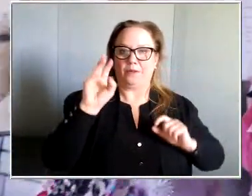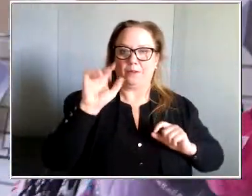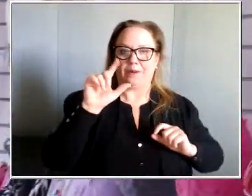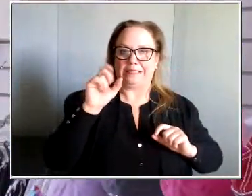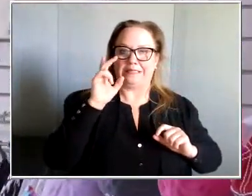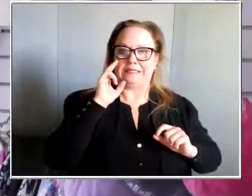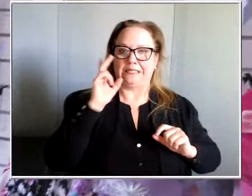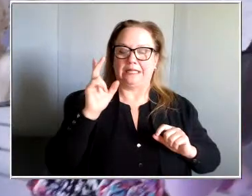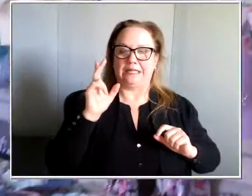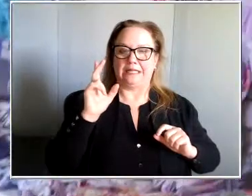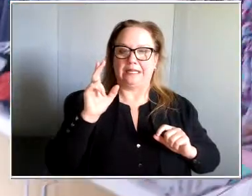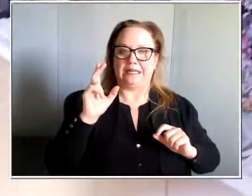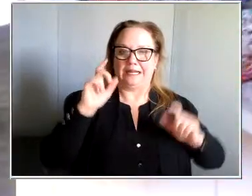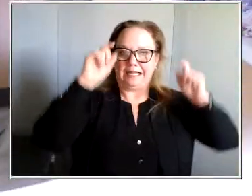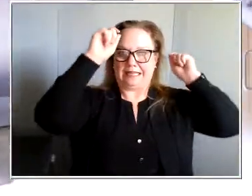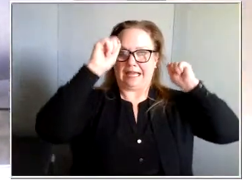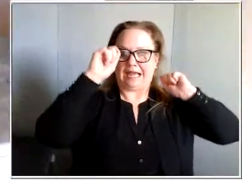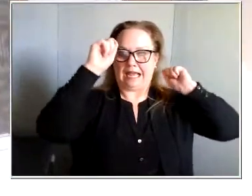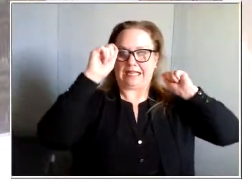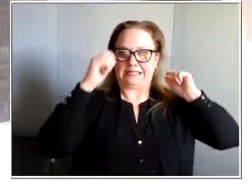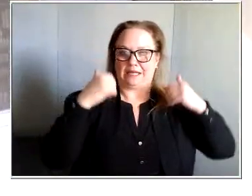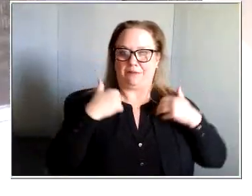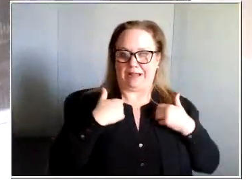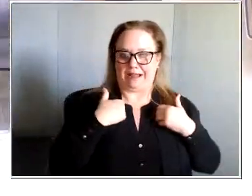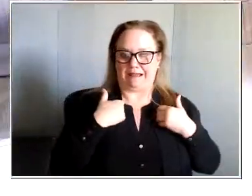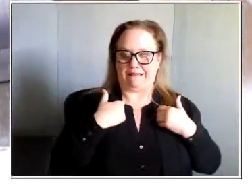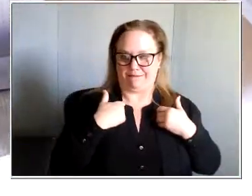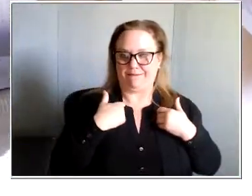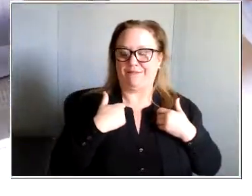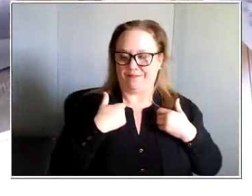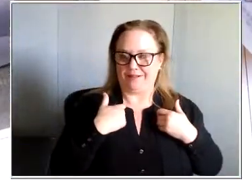can see the hats that we have.